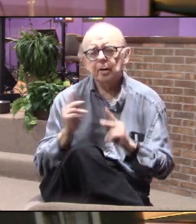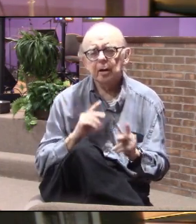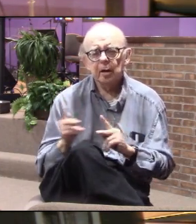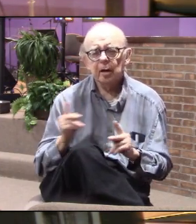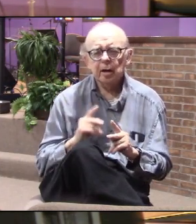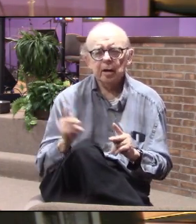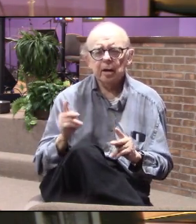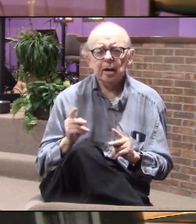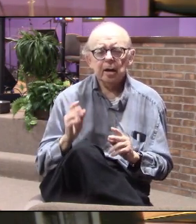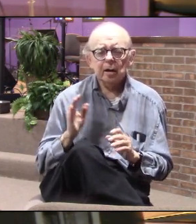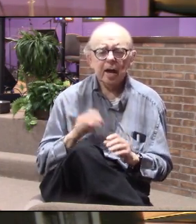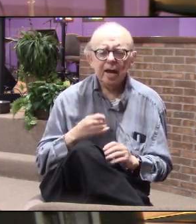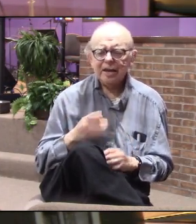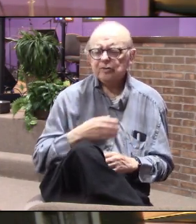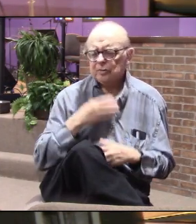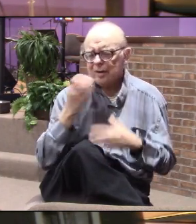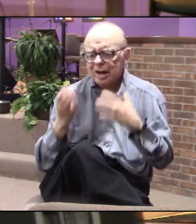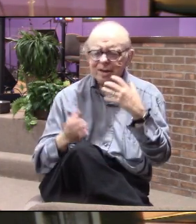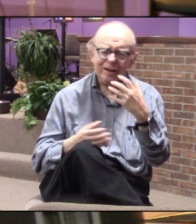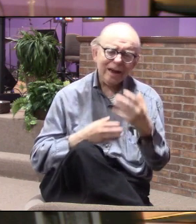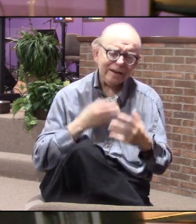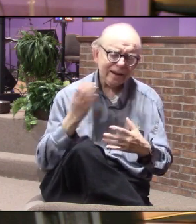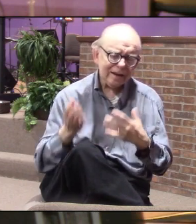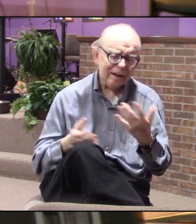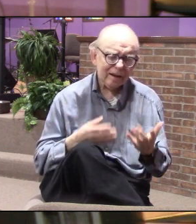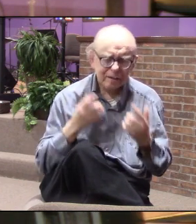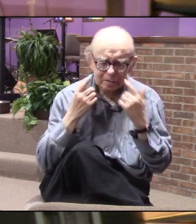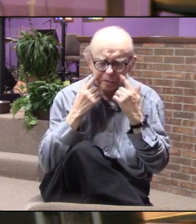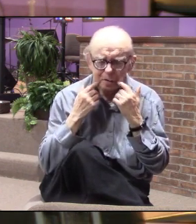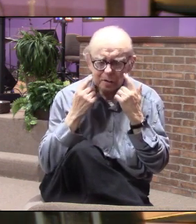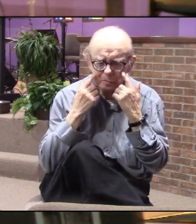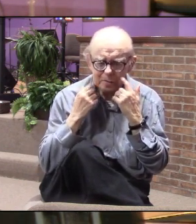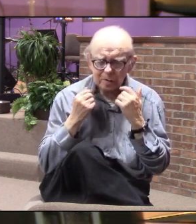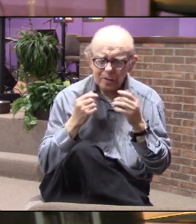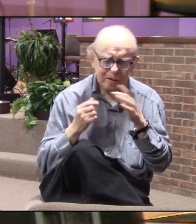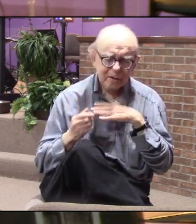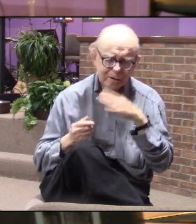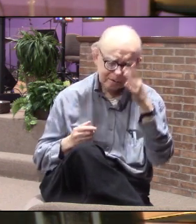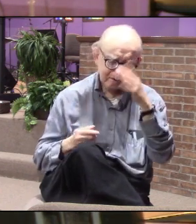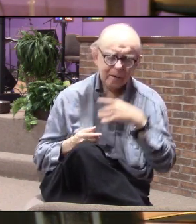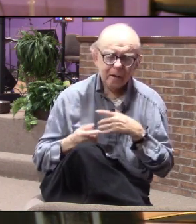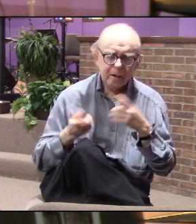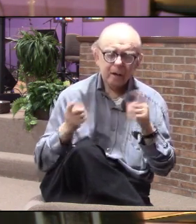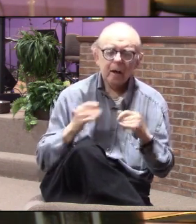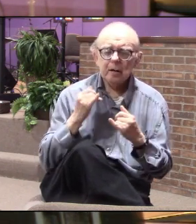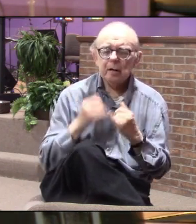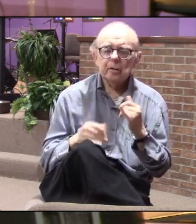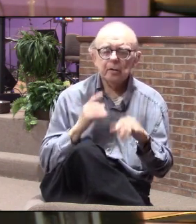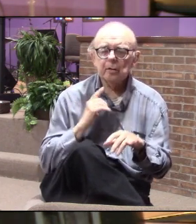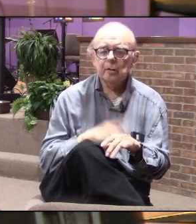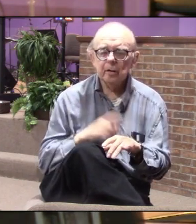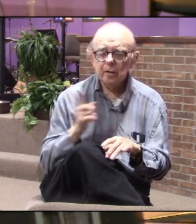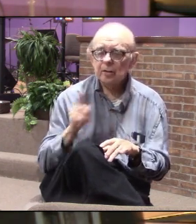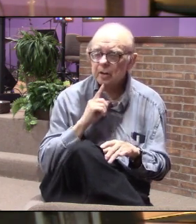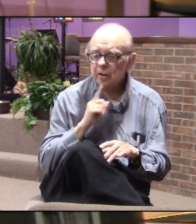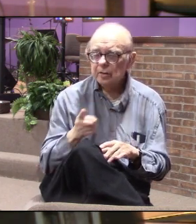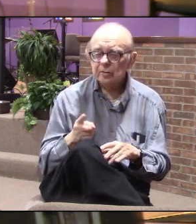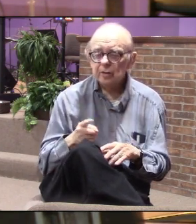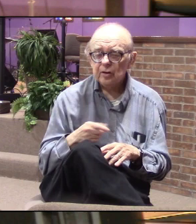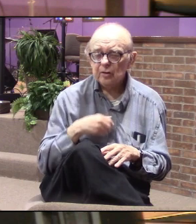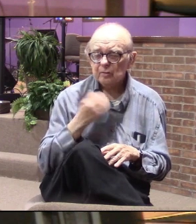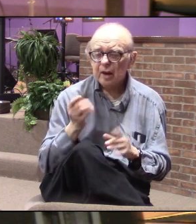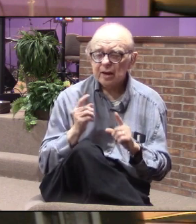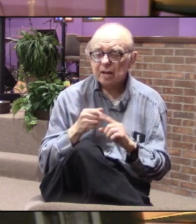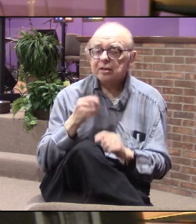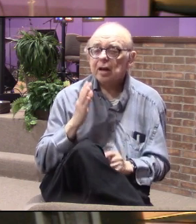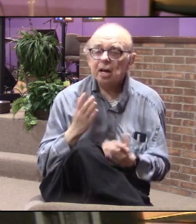he's crying and he's crying and he's crying. And ladies and gentlemen, when is the last time you've really cried out to